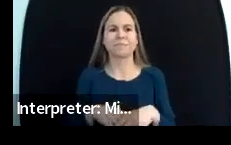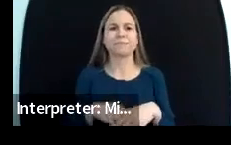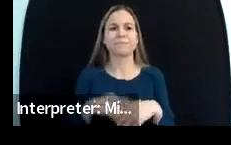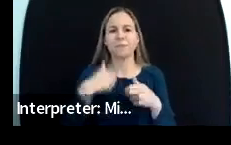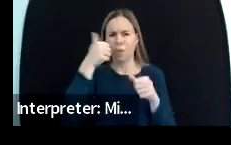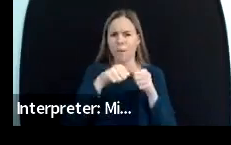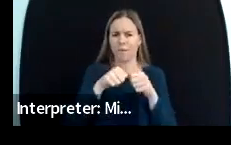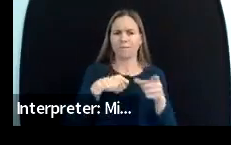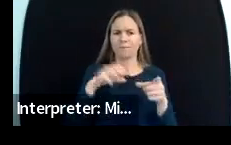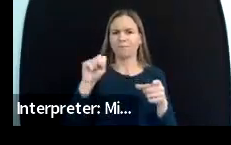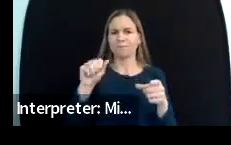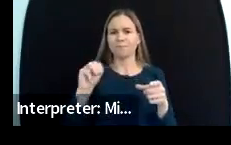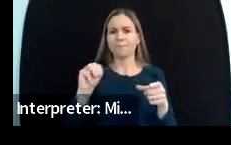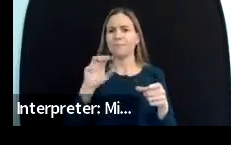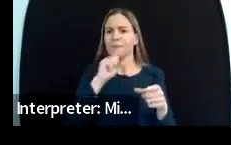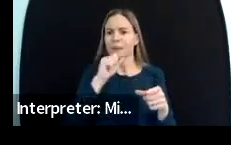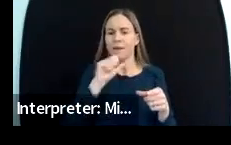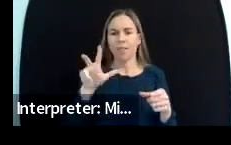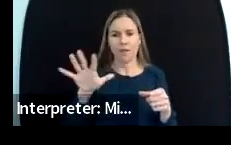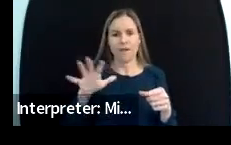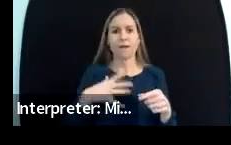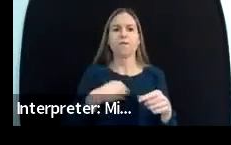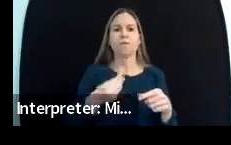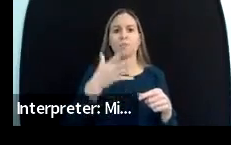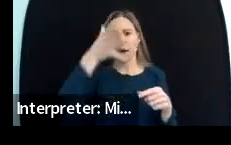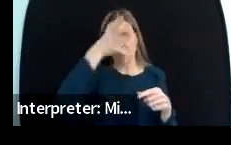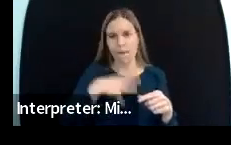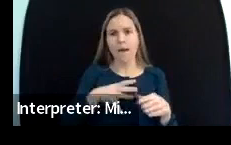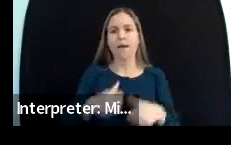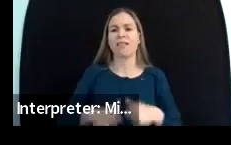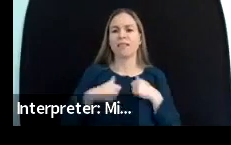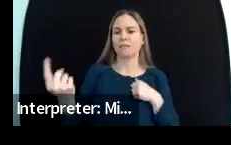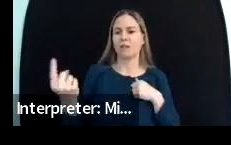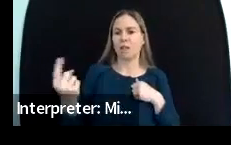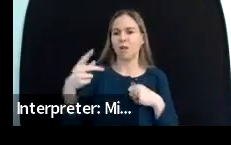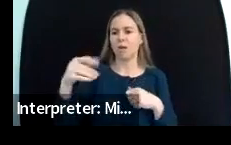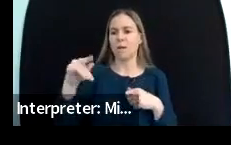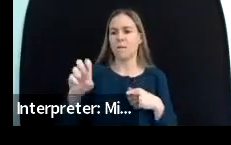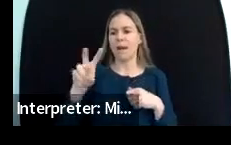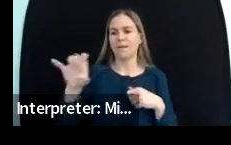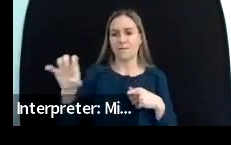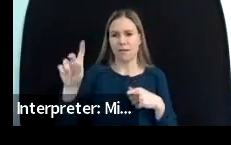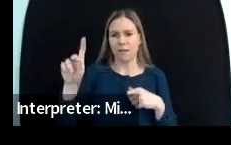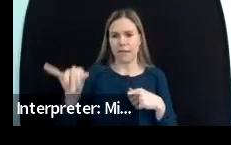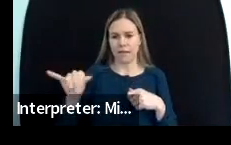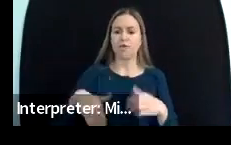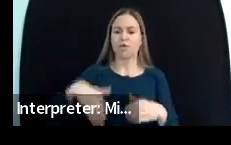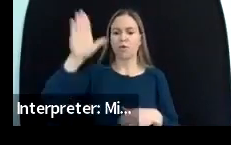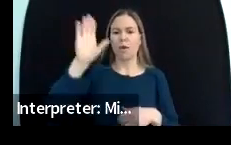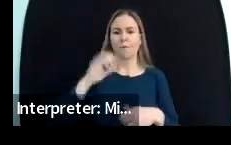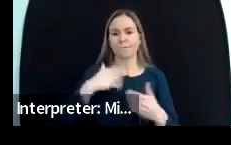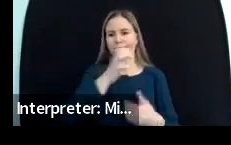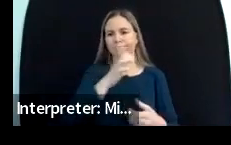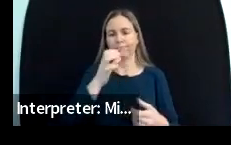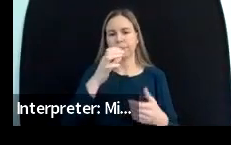Sam was. So Sam is a 35-year-old white male who lives alone in Pikeville, Kentucky. He grew up in a Christian household and still attends church